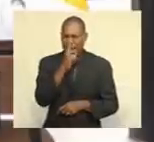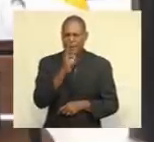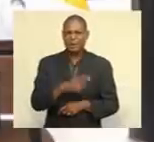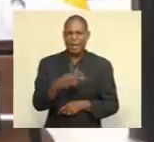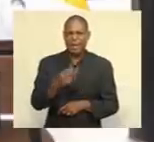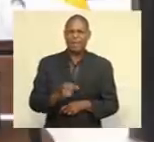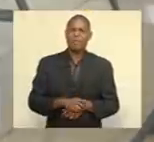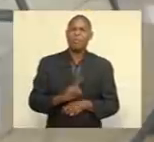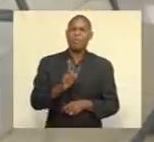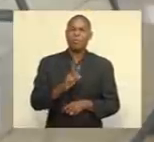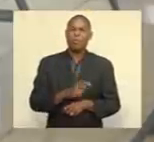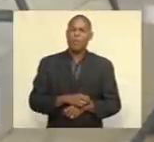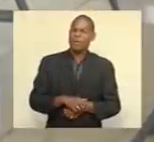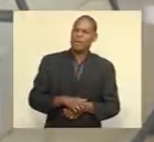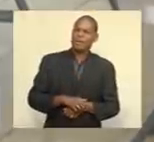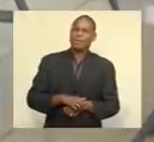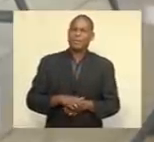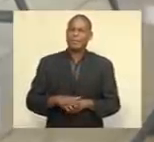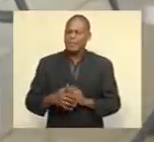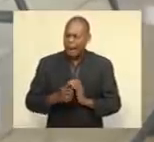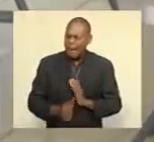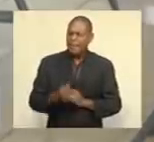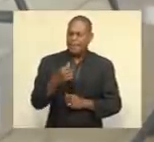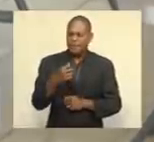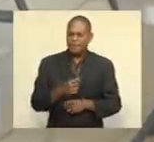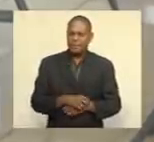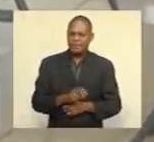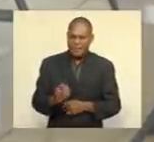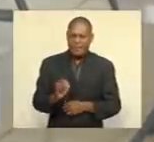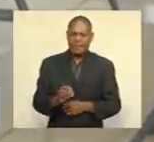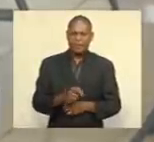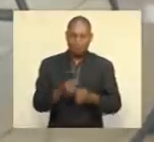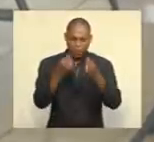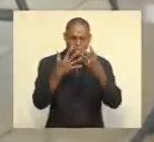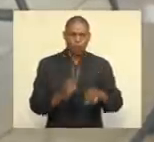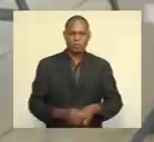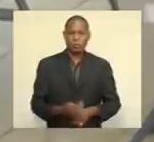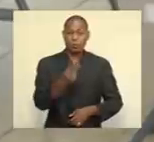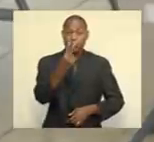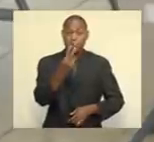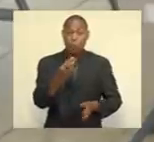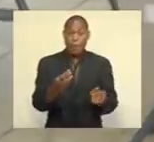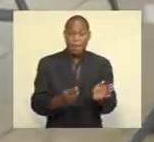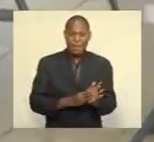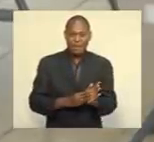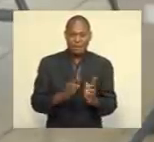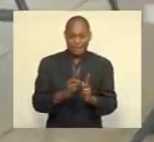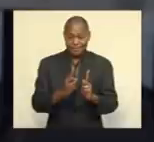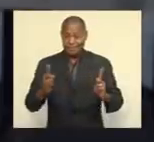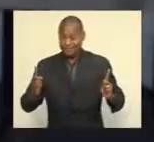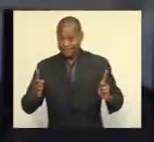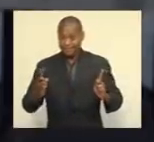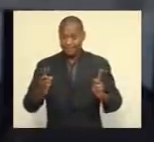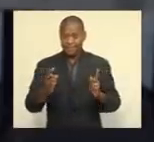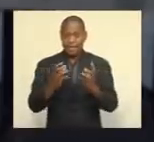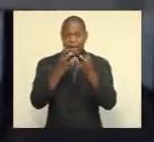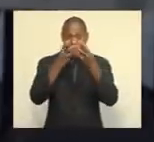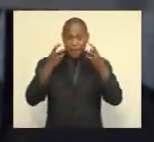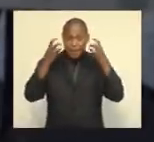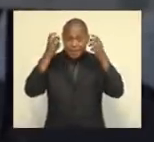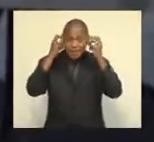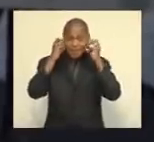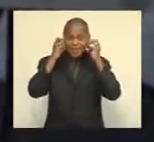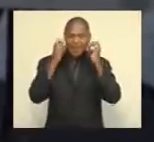to the containment of the virus last year. As I said, the 2-meter distance, putting on your face mask, especially within the containment